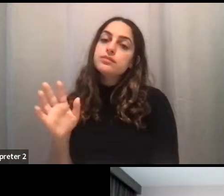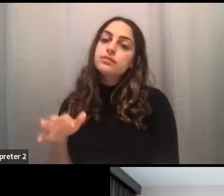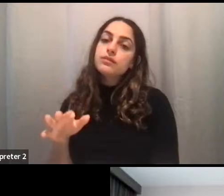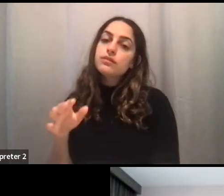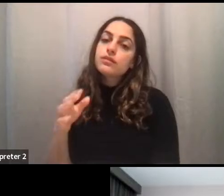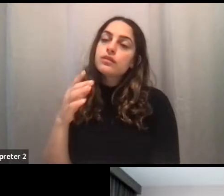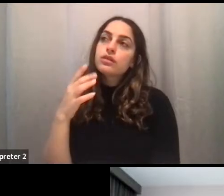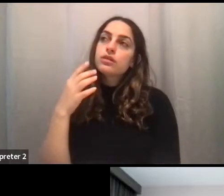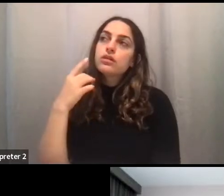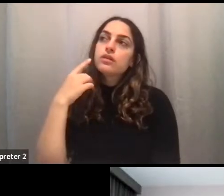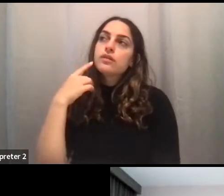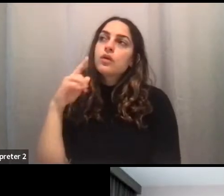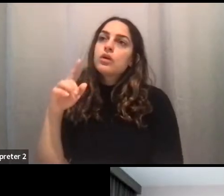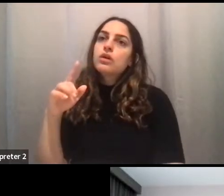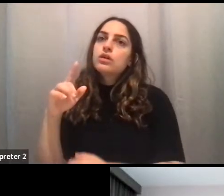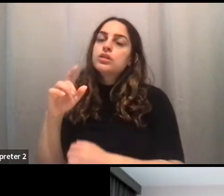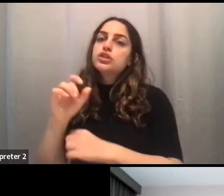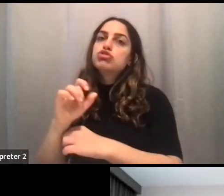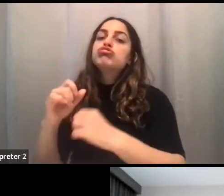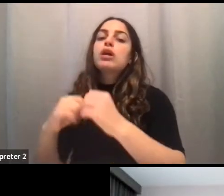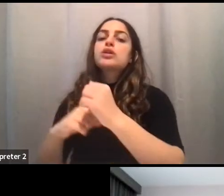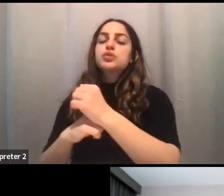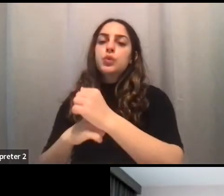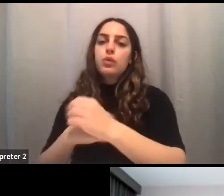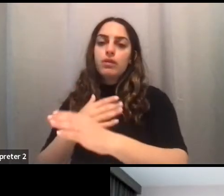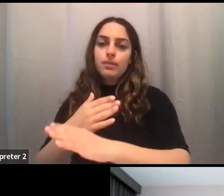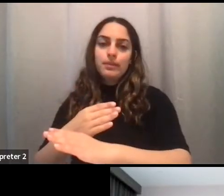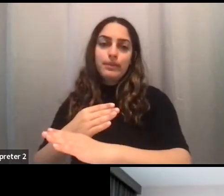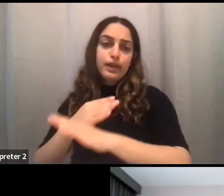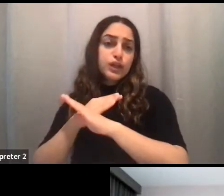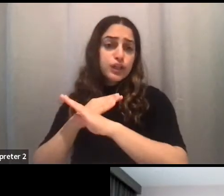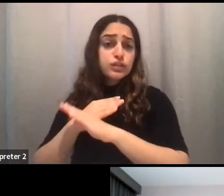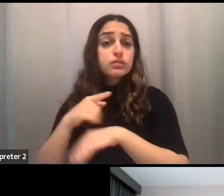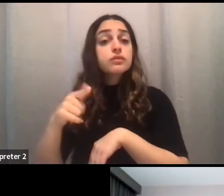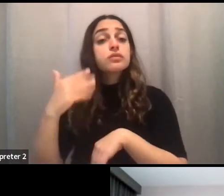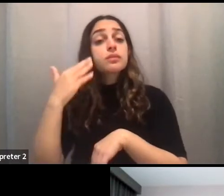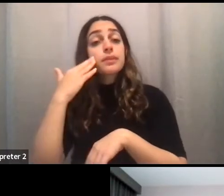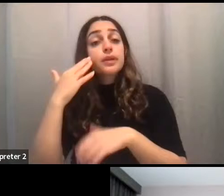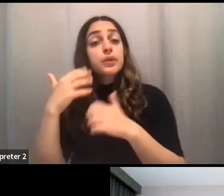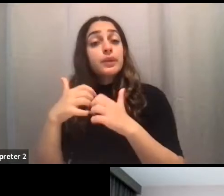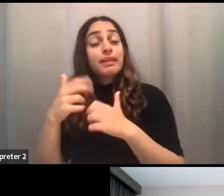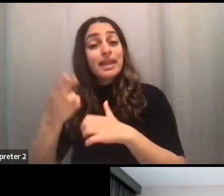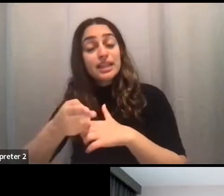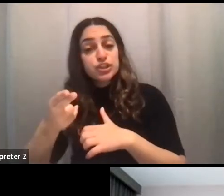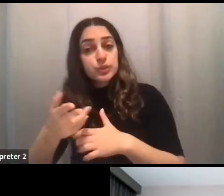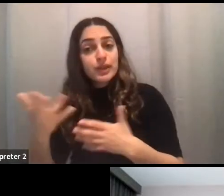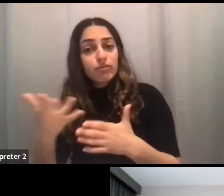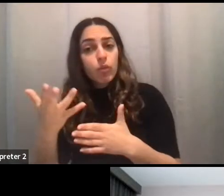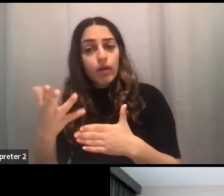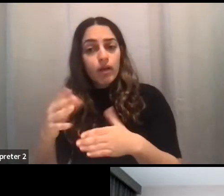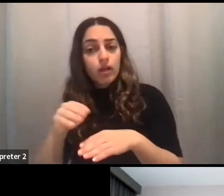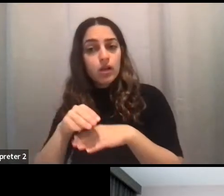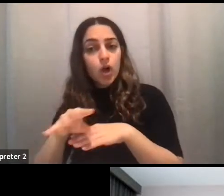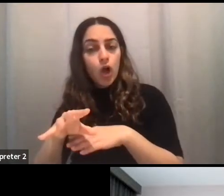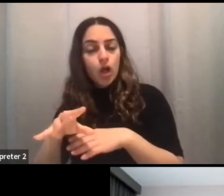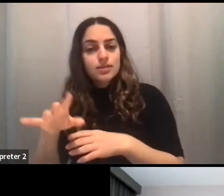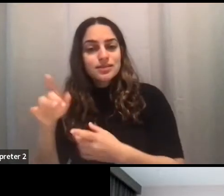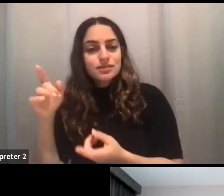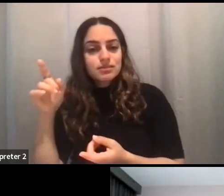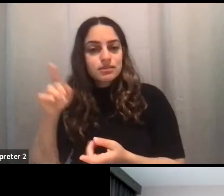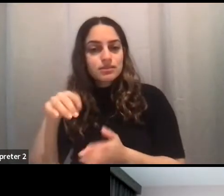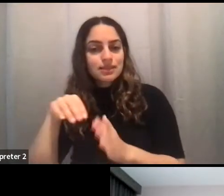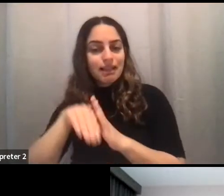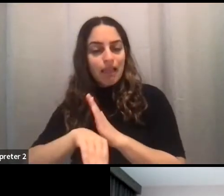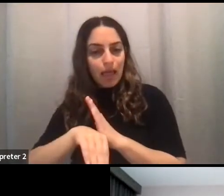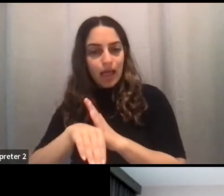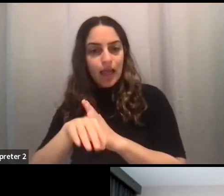structural barriers um do you are you familiar with the history of what led to the decline of trade education in the united